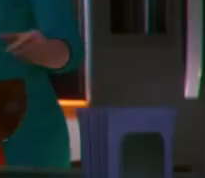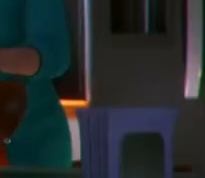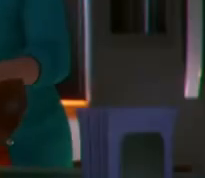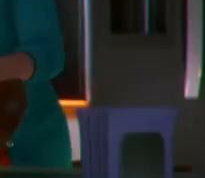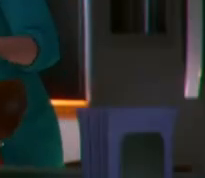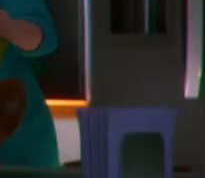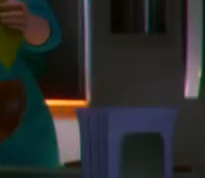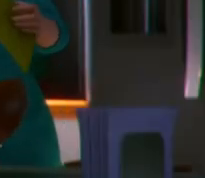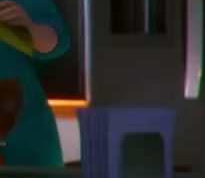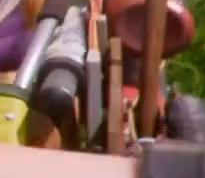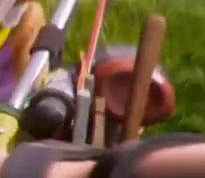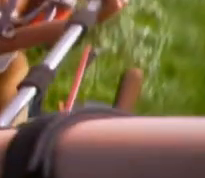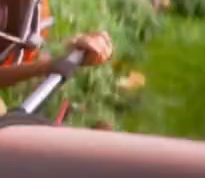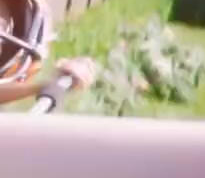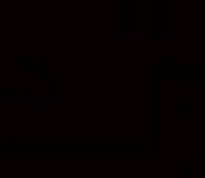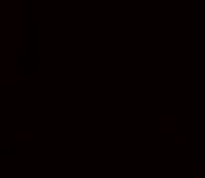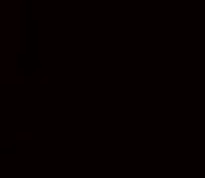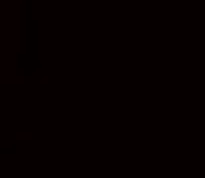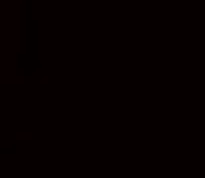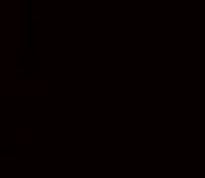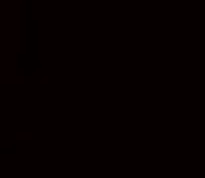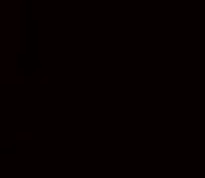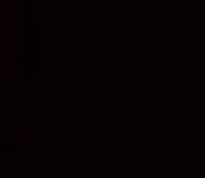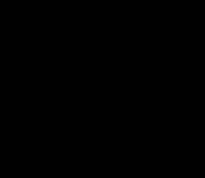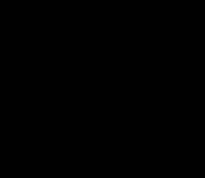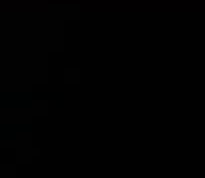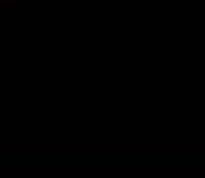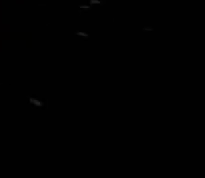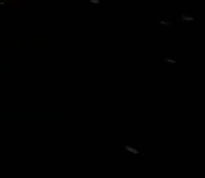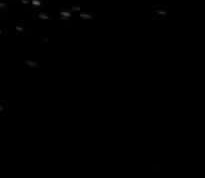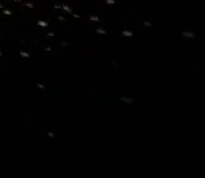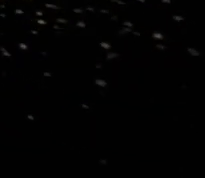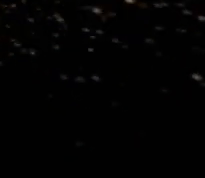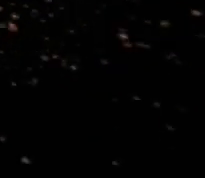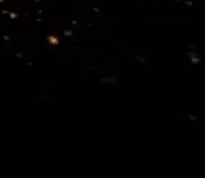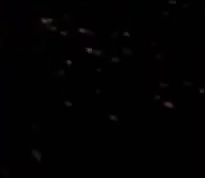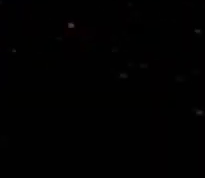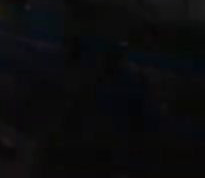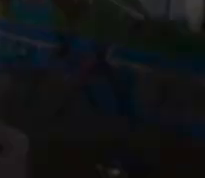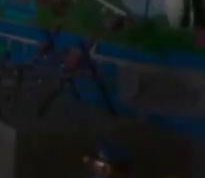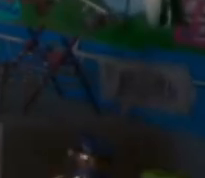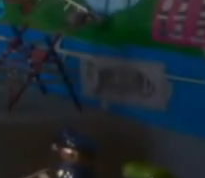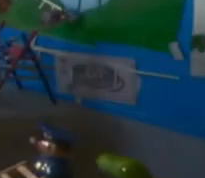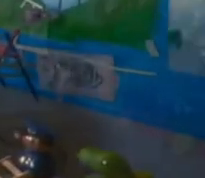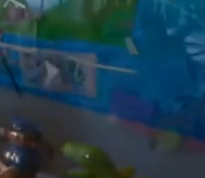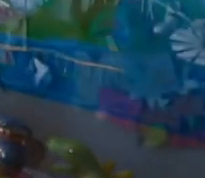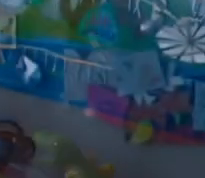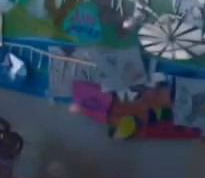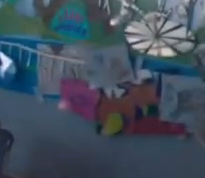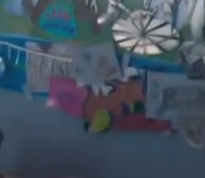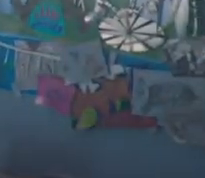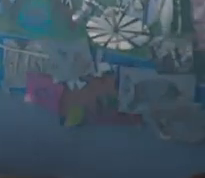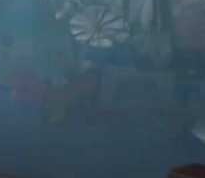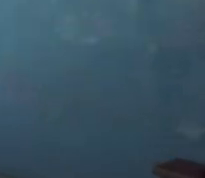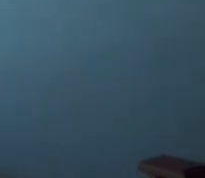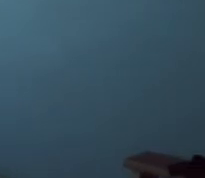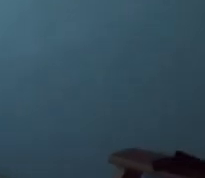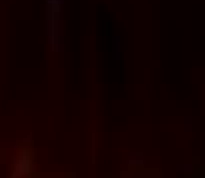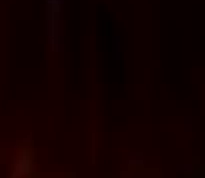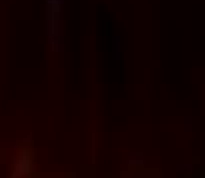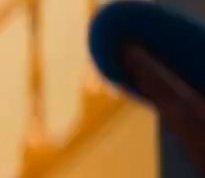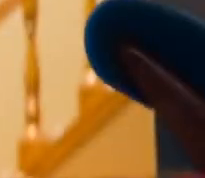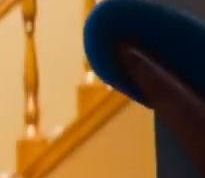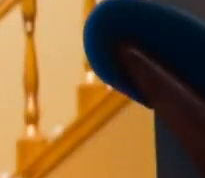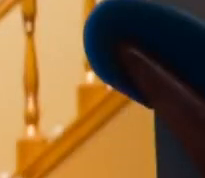night dates in the summertime, and they're going to be drive-in movies. You're going to come in a car. There is a fee involved. You'll be able